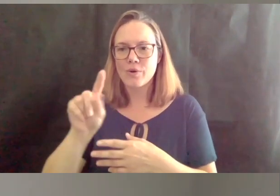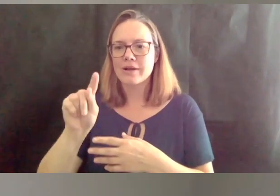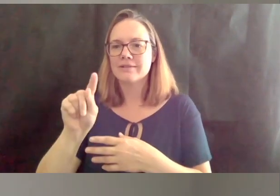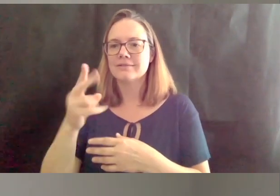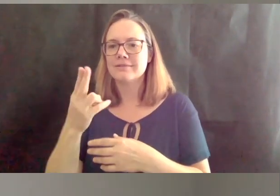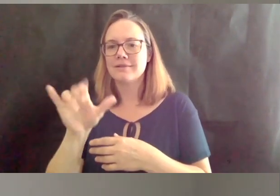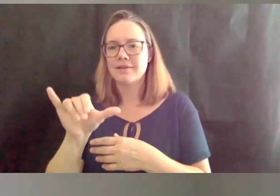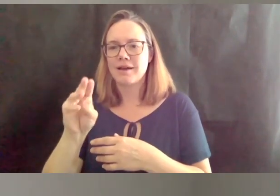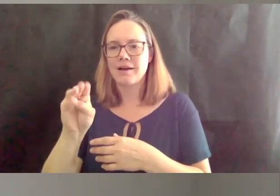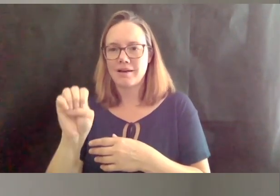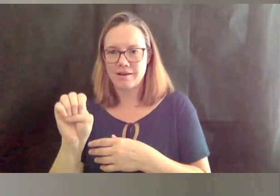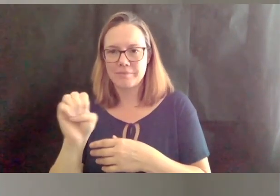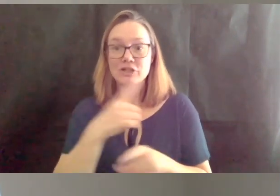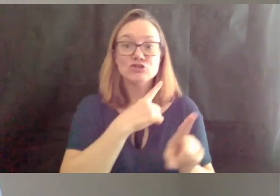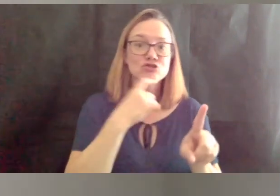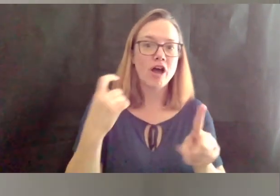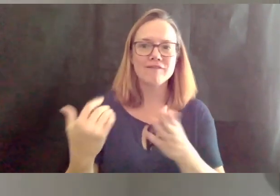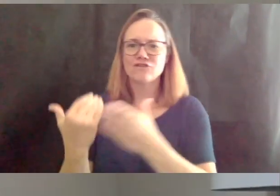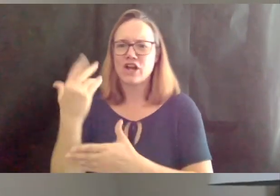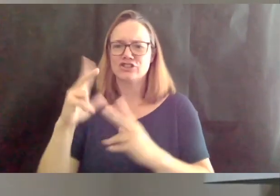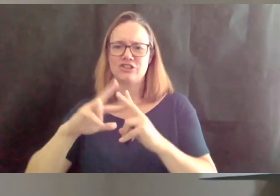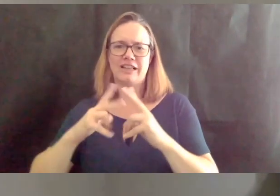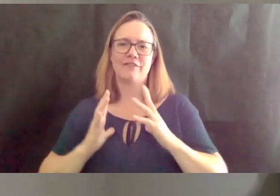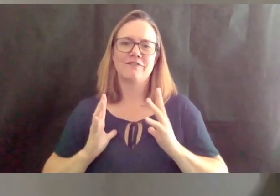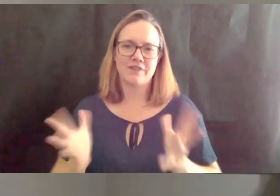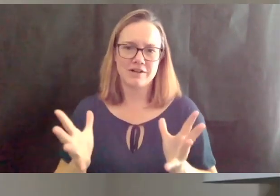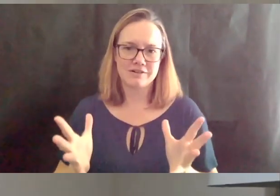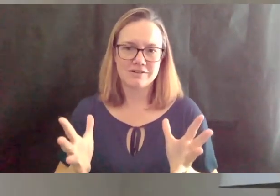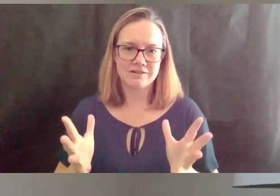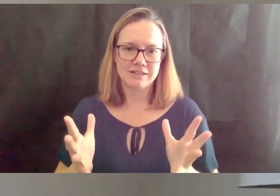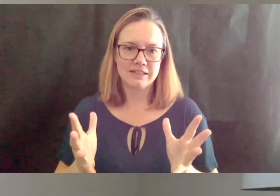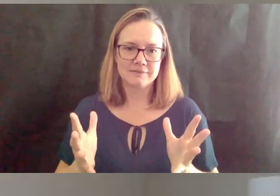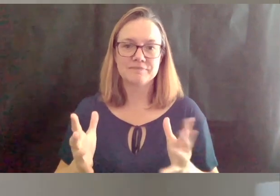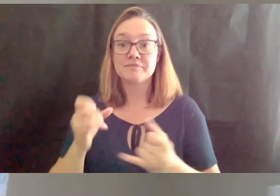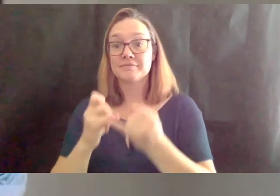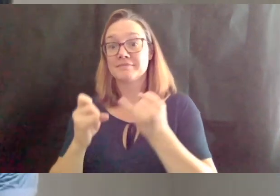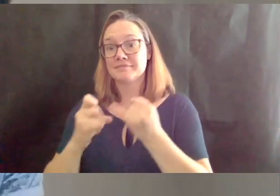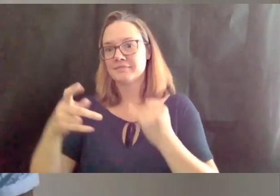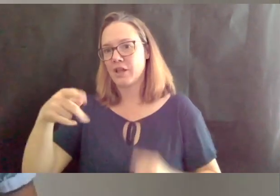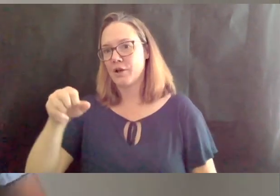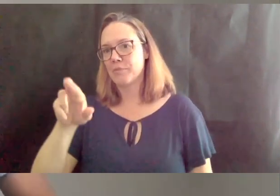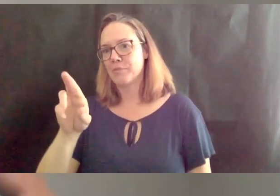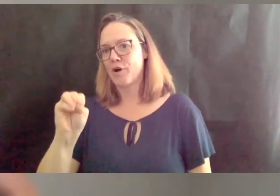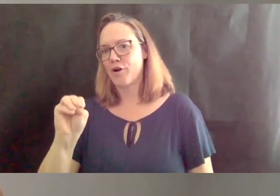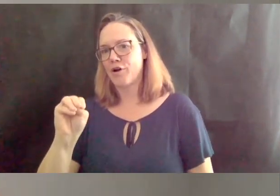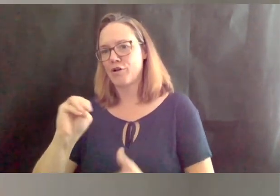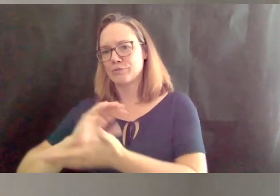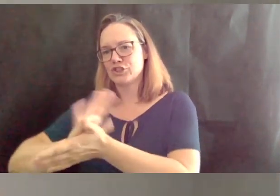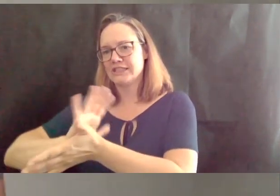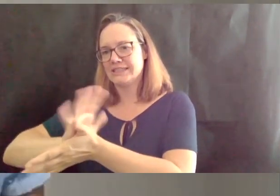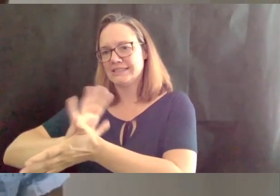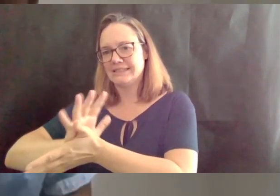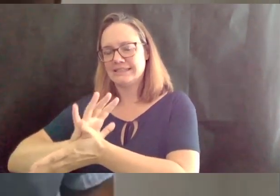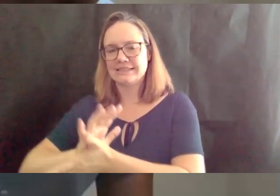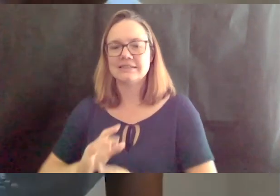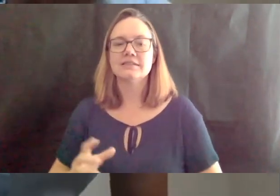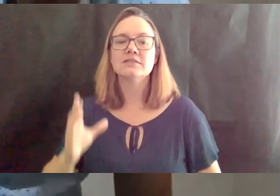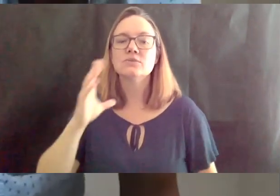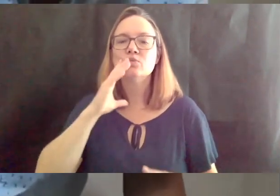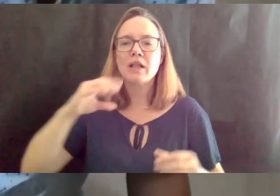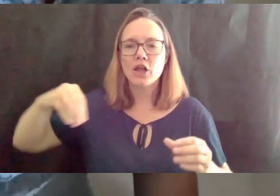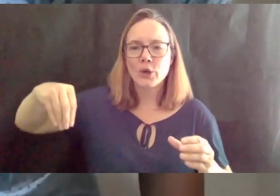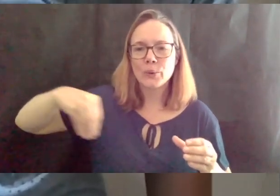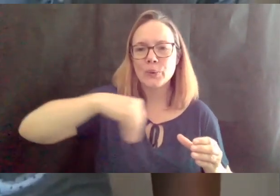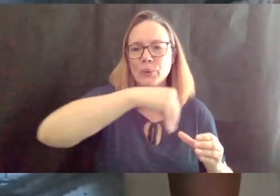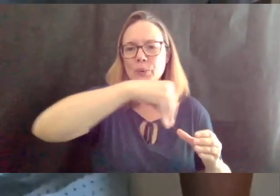preferable, but dried herbs work just as well. And then lastly, Parmesan cheese. So first, I'm just going to drizzle a little bit of olive